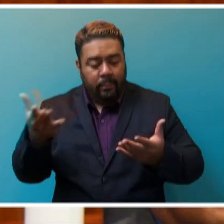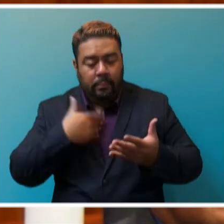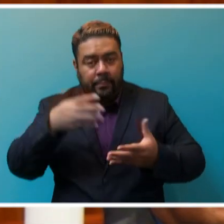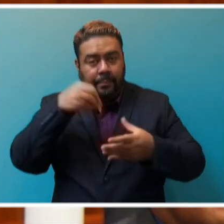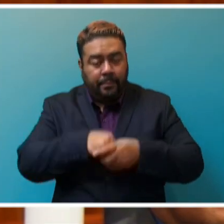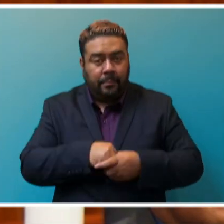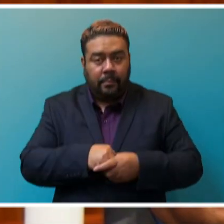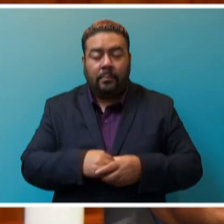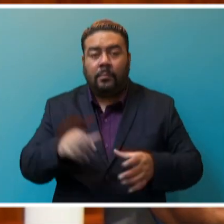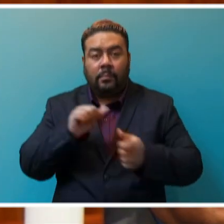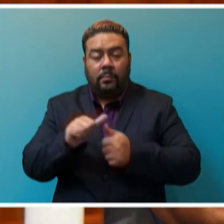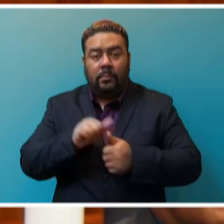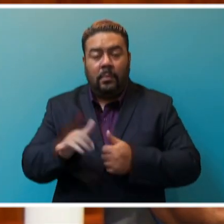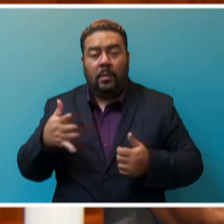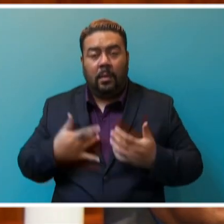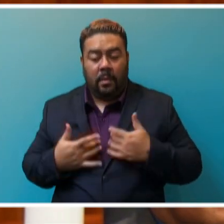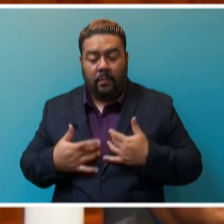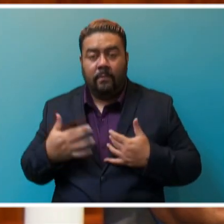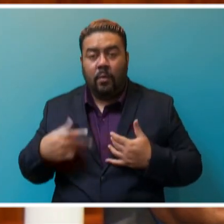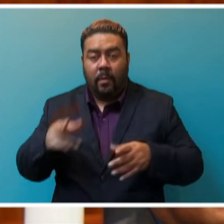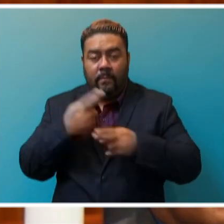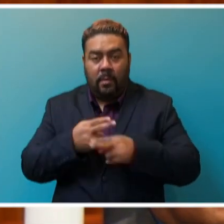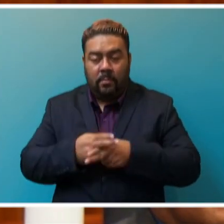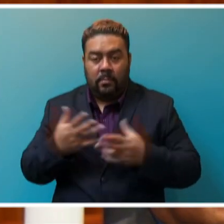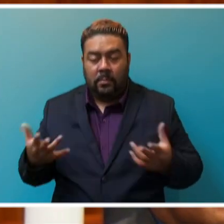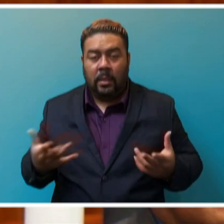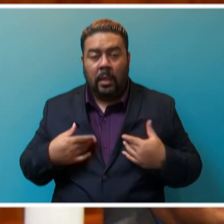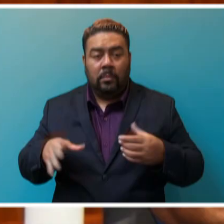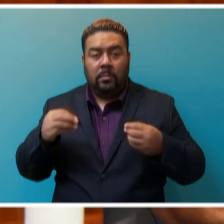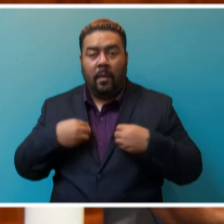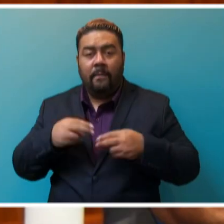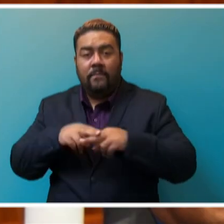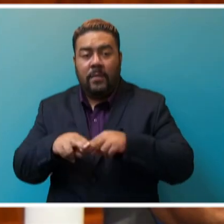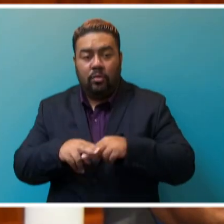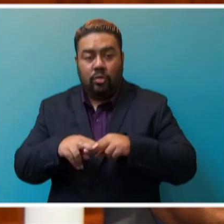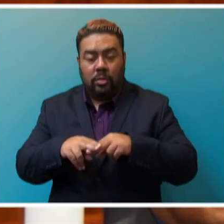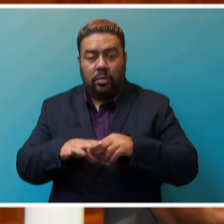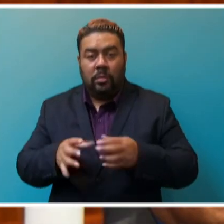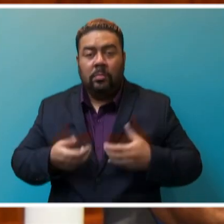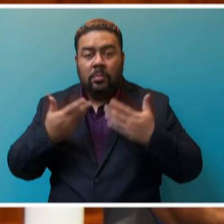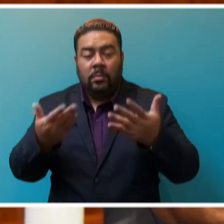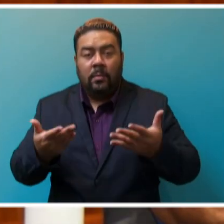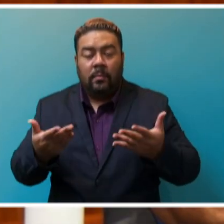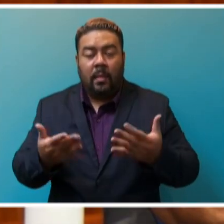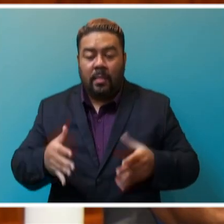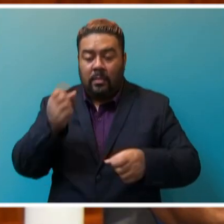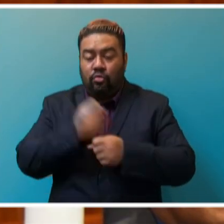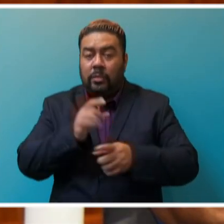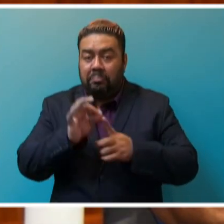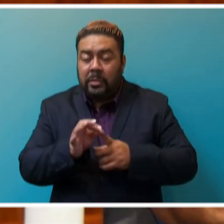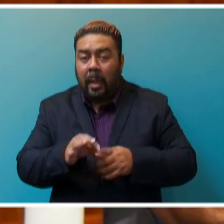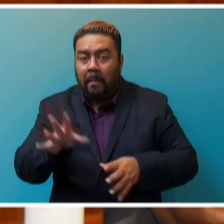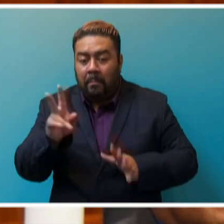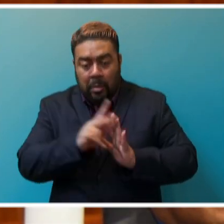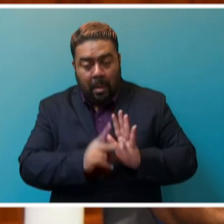and better livelihoods for our farmers, and signals Fiji's commitment to applying the GP principles, which